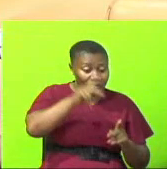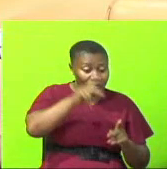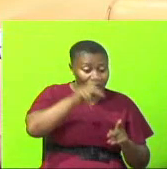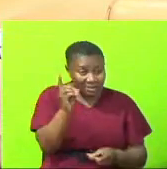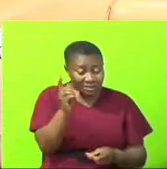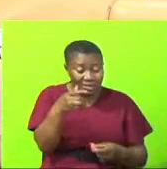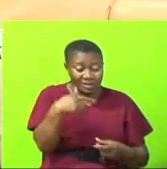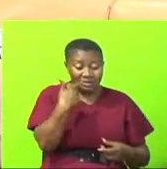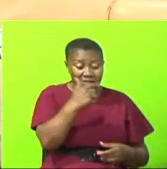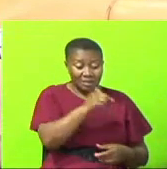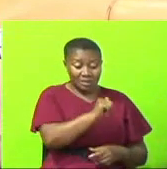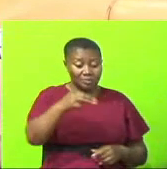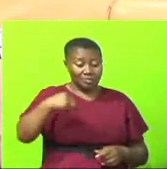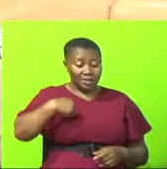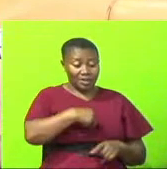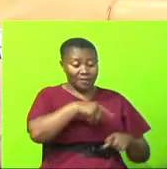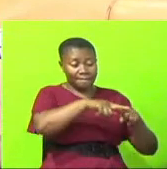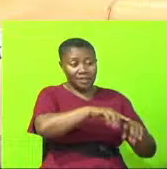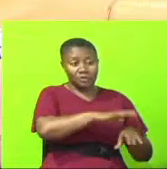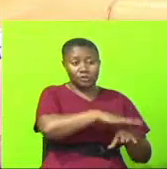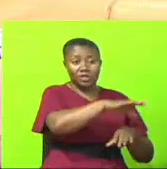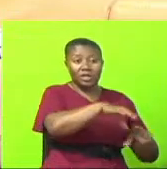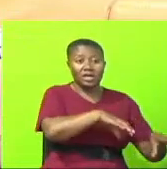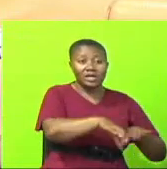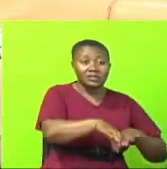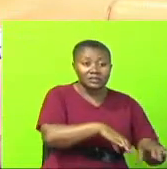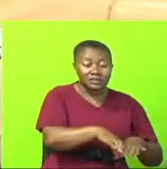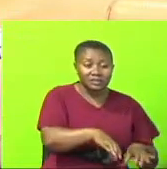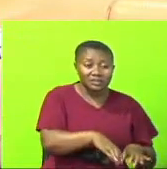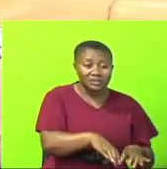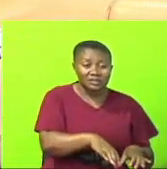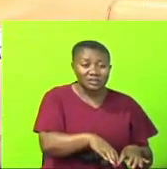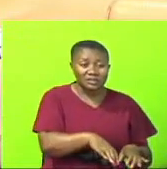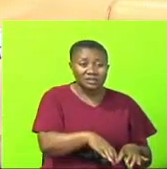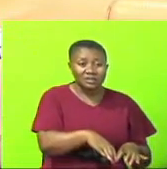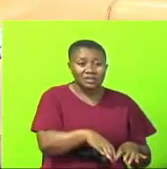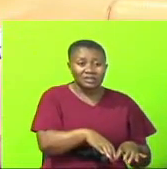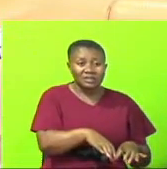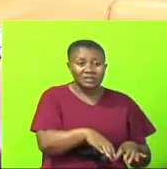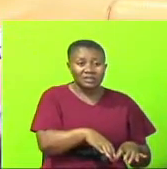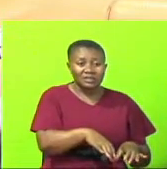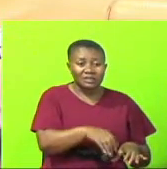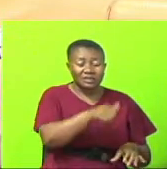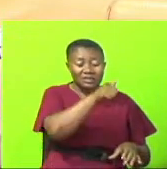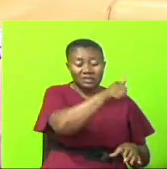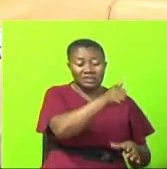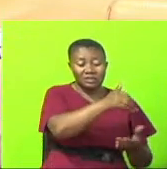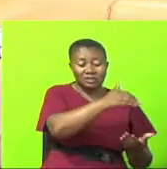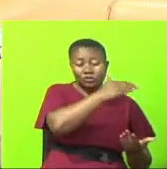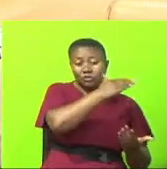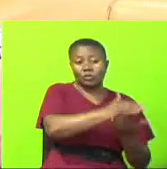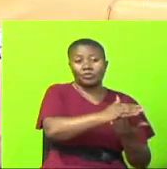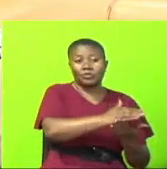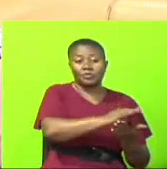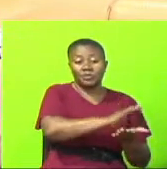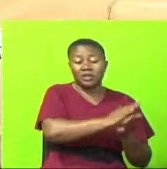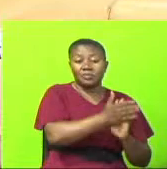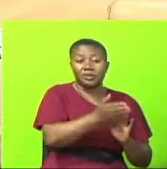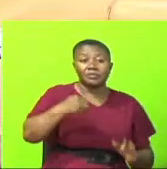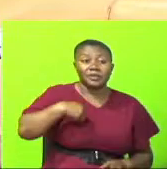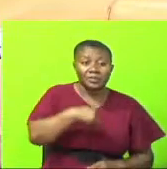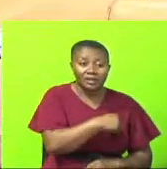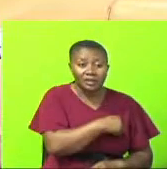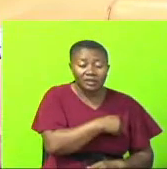action, a member of a political party by his action has ceased to be a member of the party, that member has a right to be